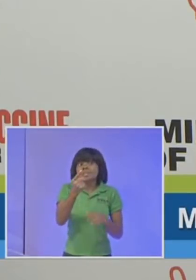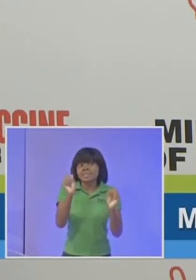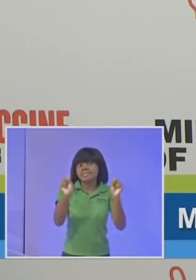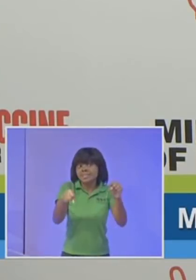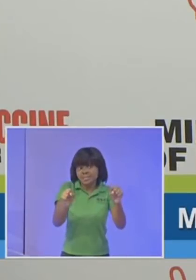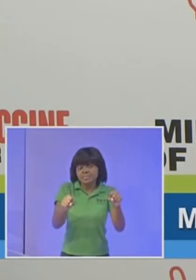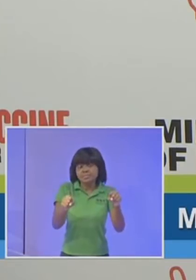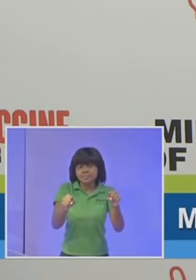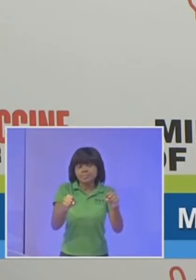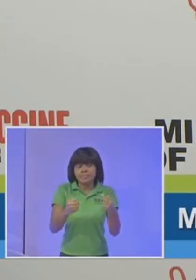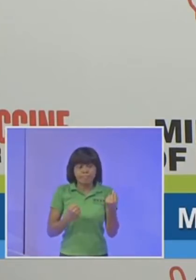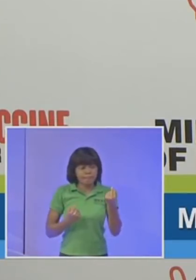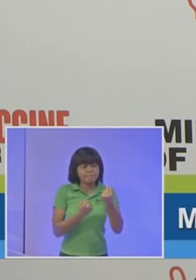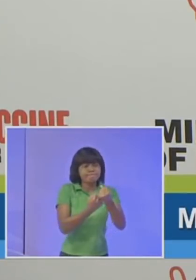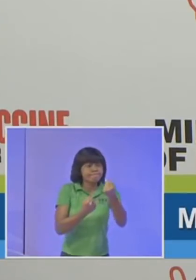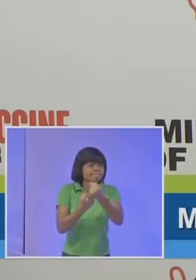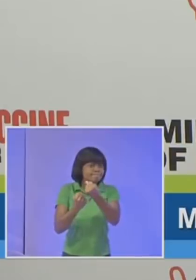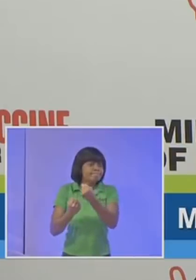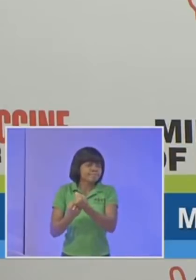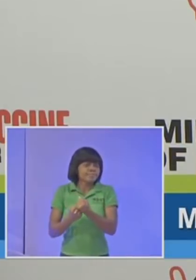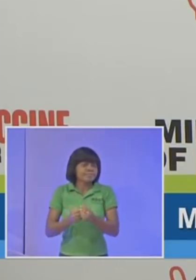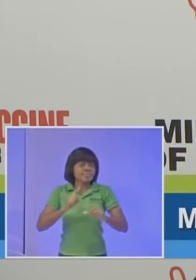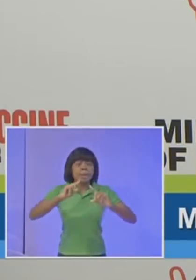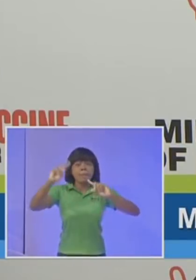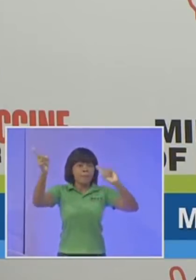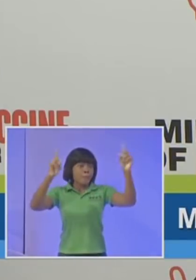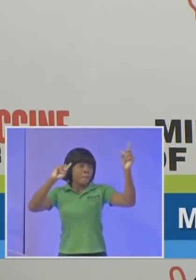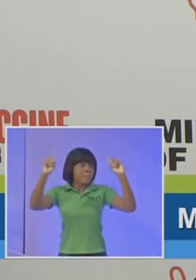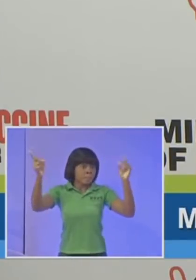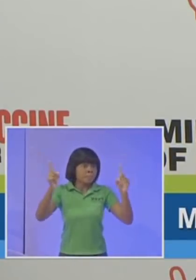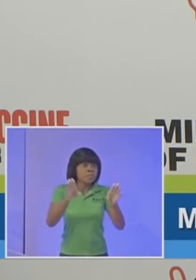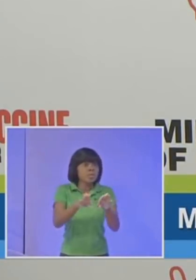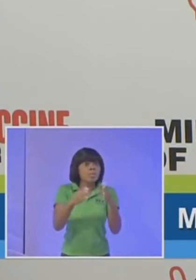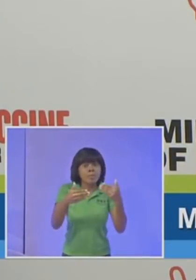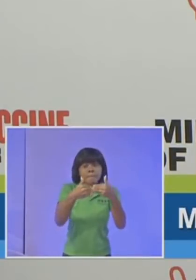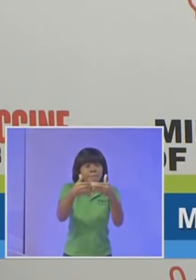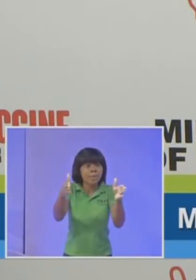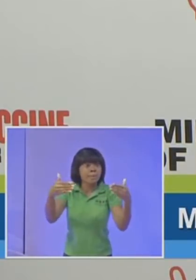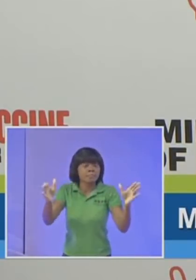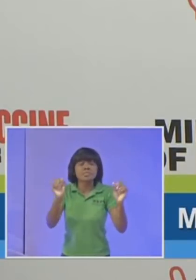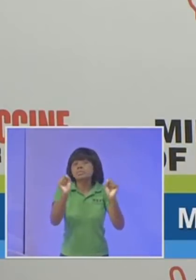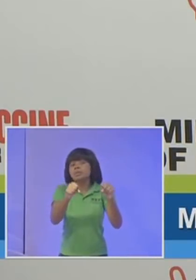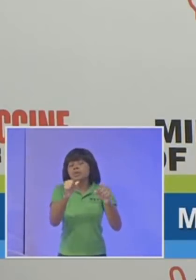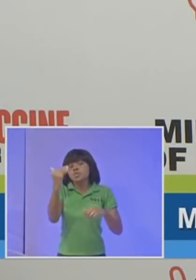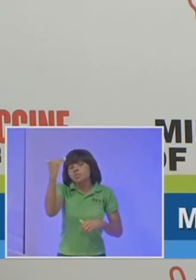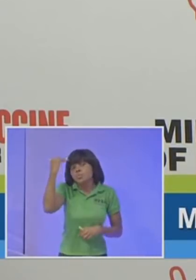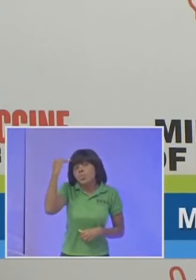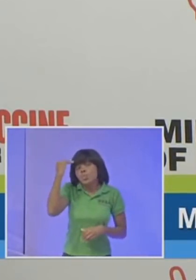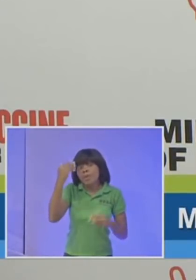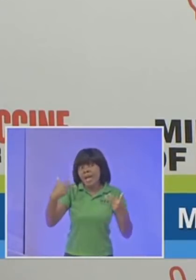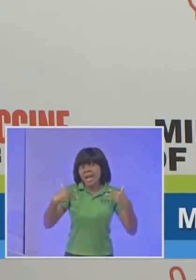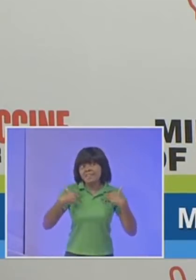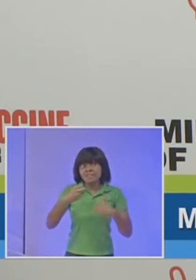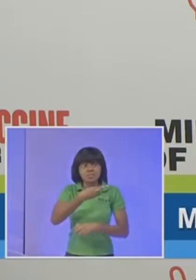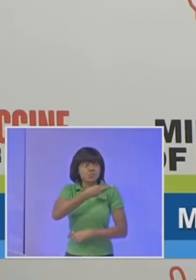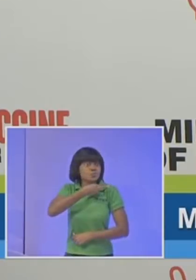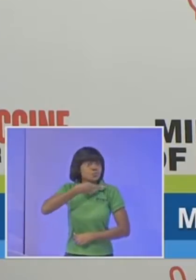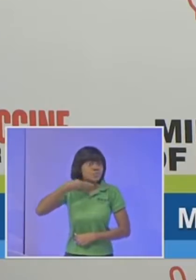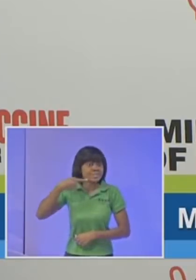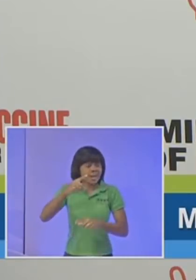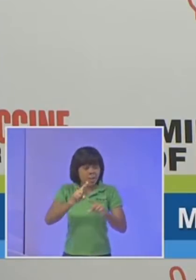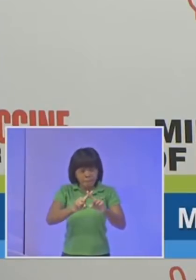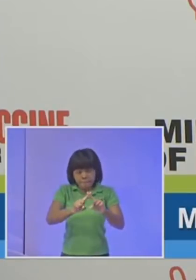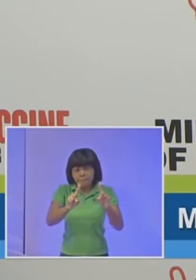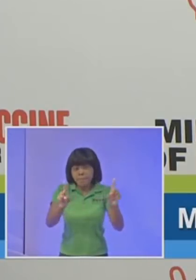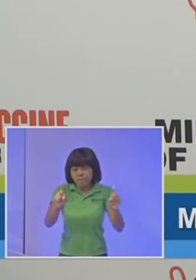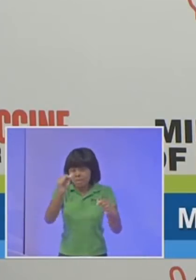as they are doing. And again, whatever risks there are will be mitigated by the fact, and